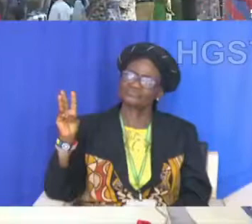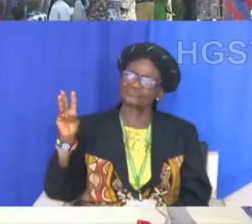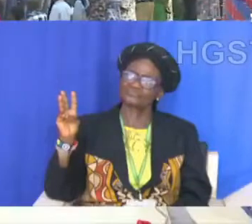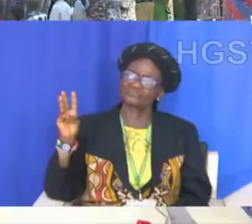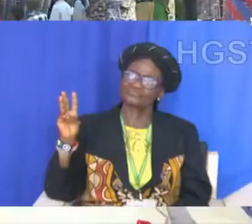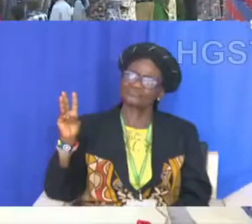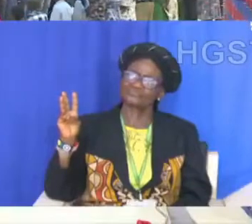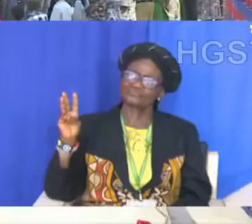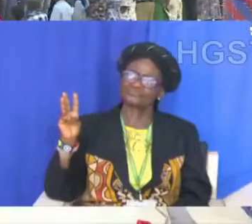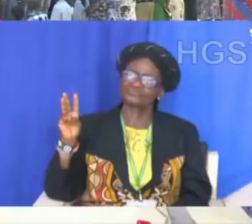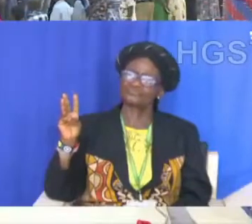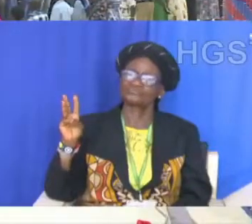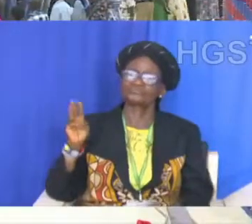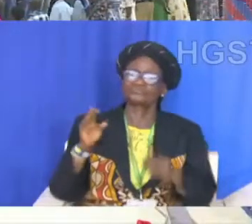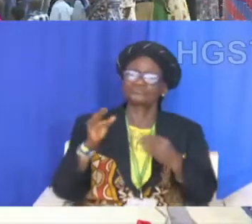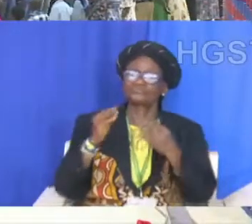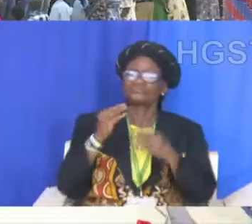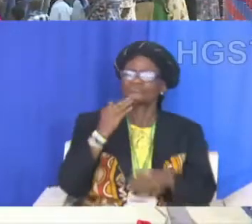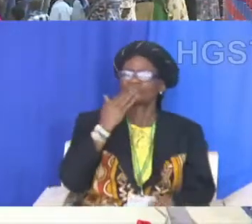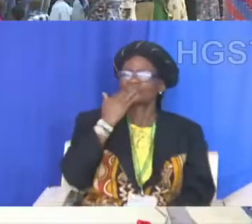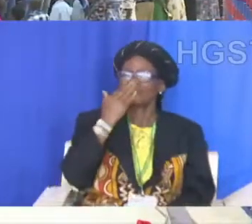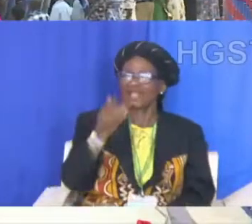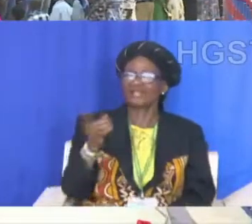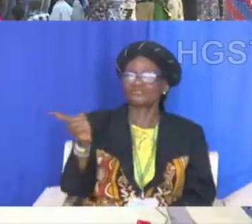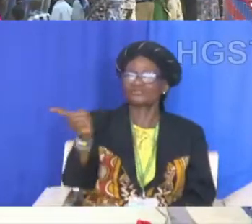Okay, thank you. Those of you on the way,